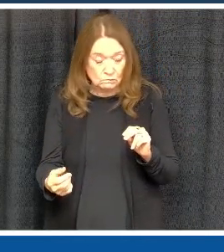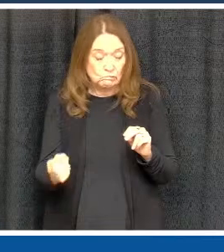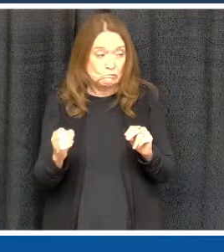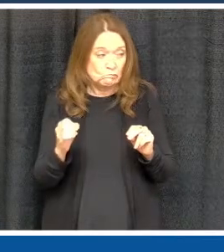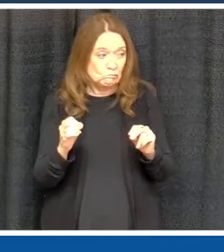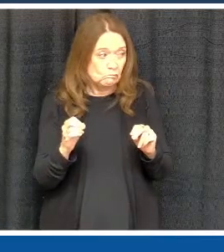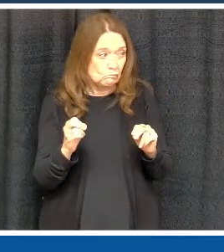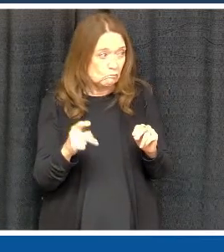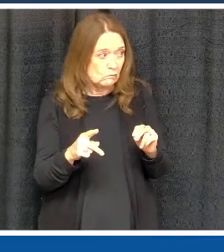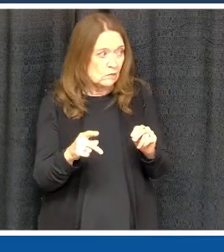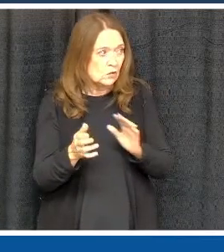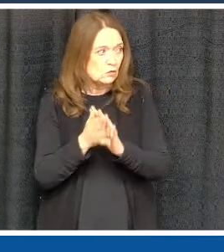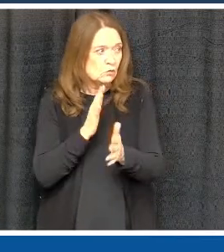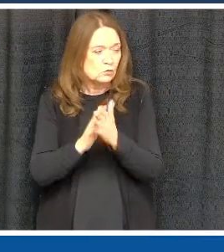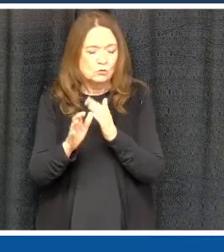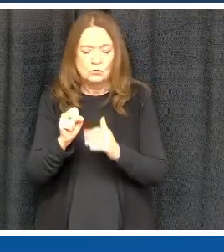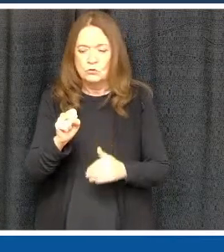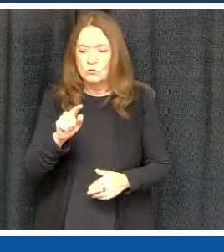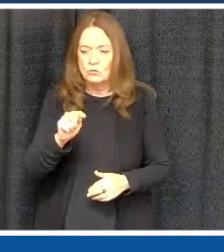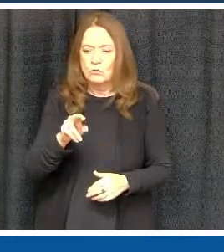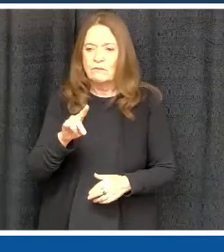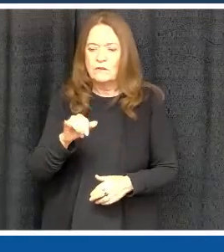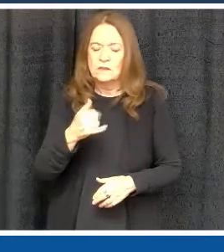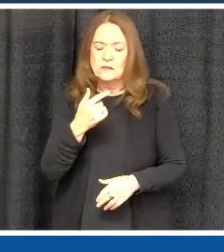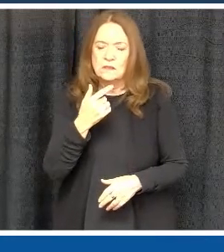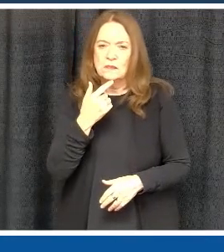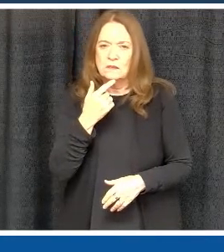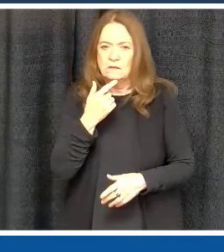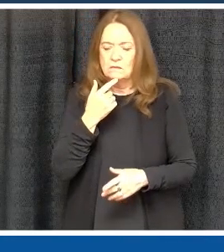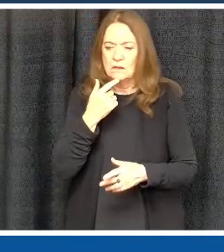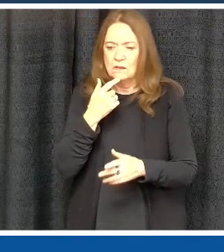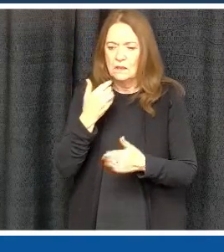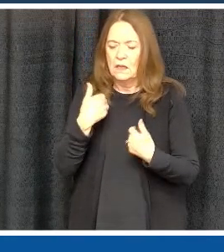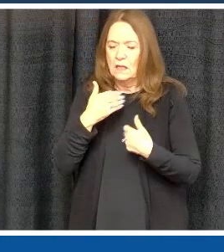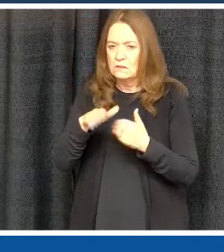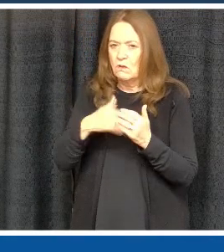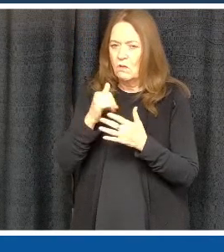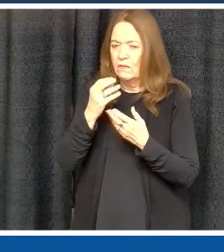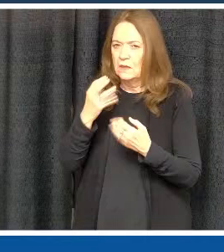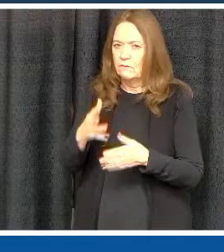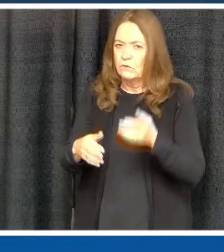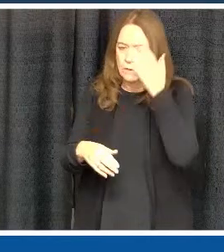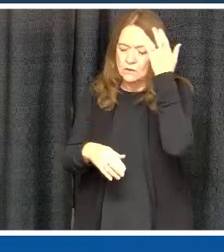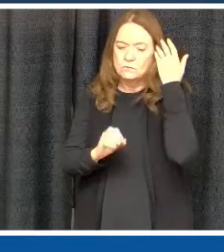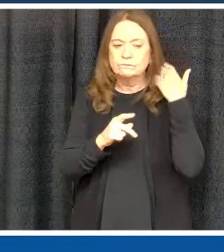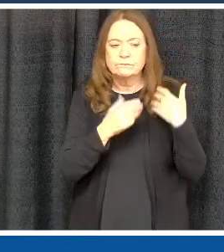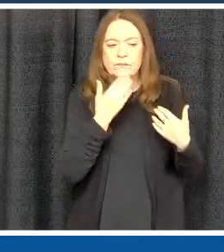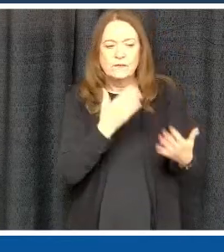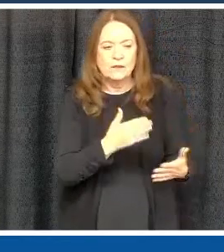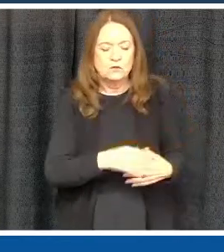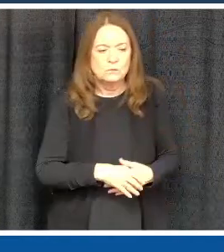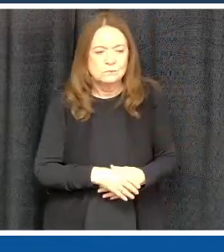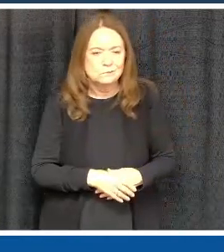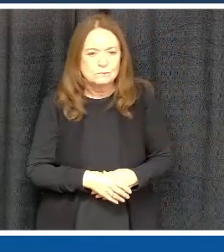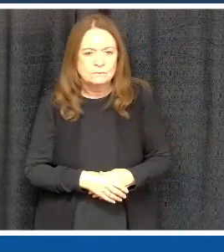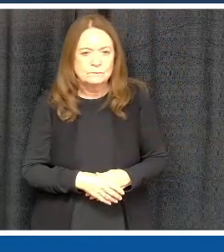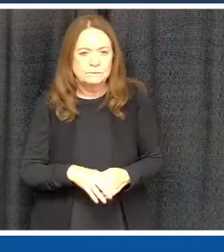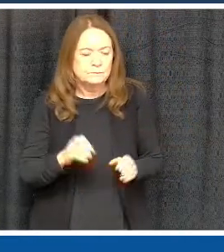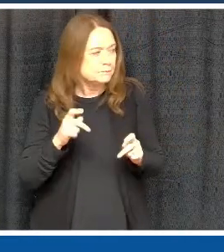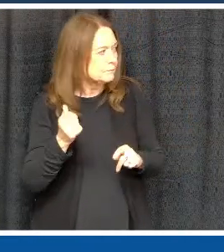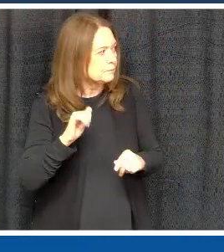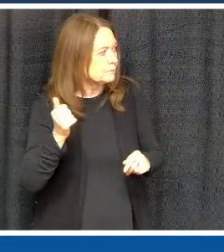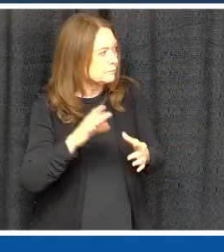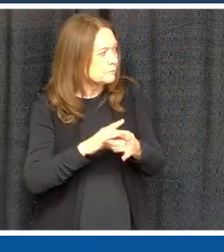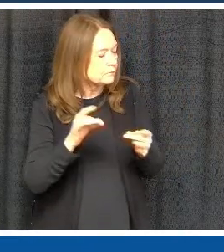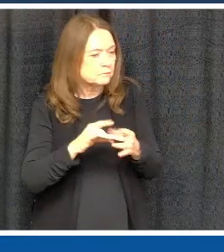The traffic study, I think, supports the low level of volume at Edge Hill. Thank you. Okay, any other comment or